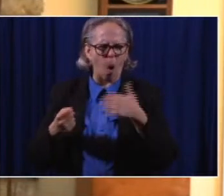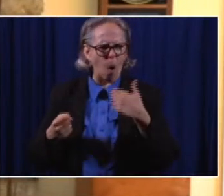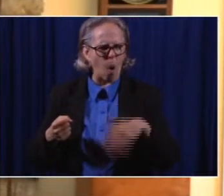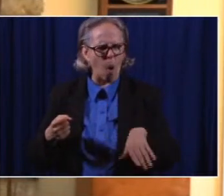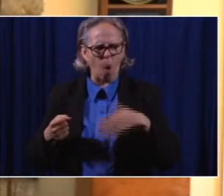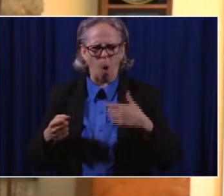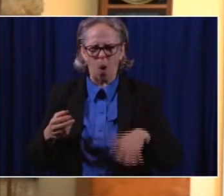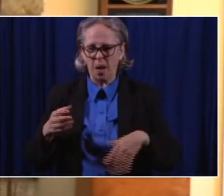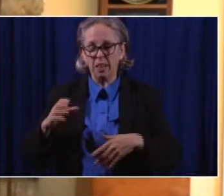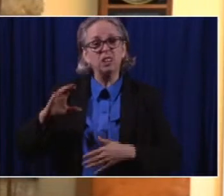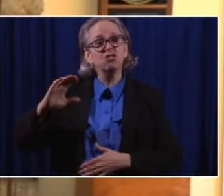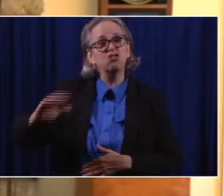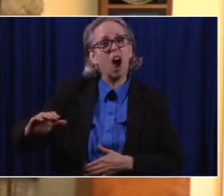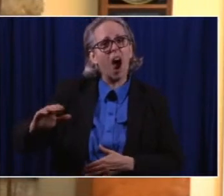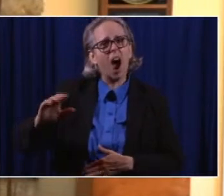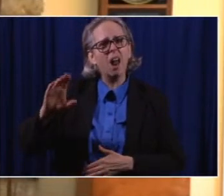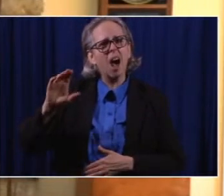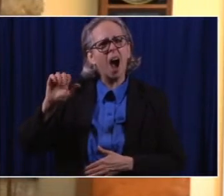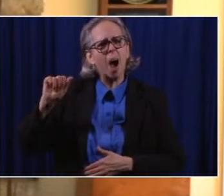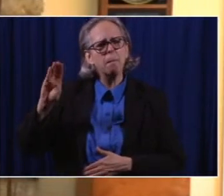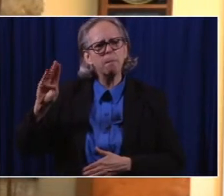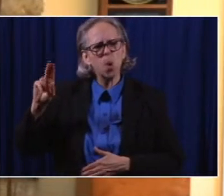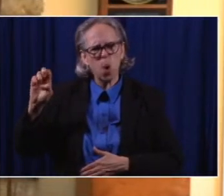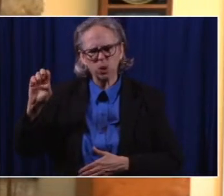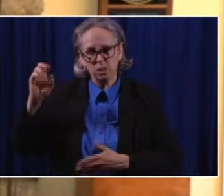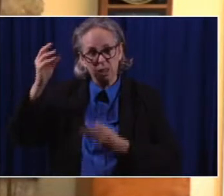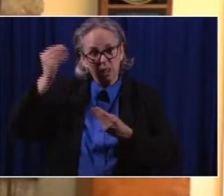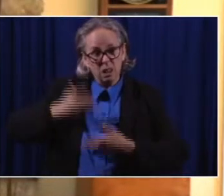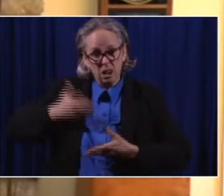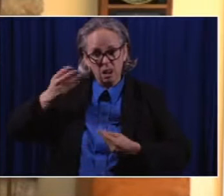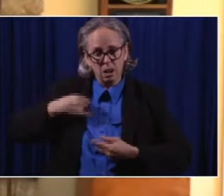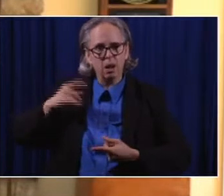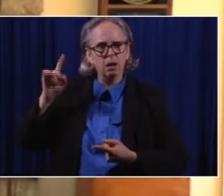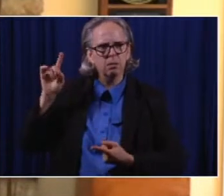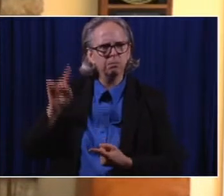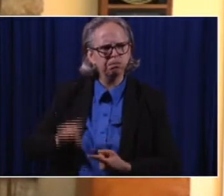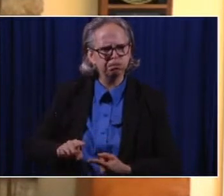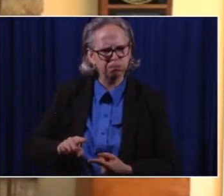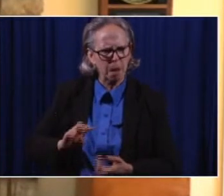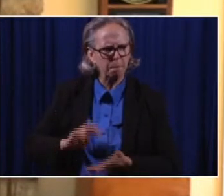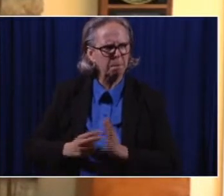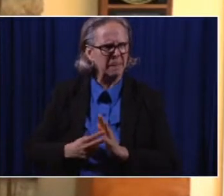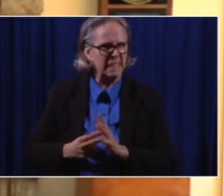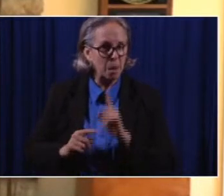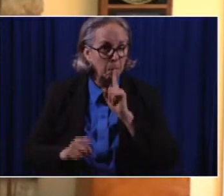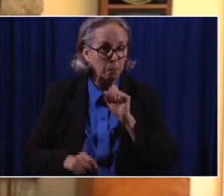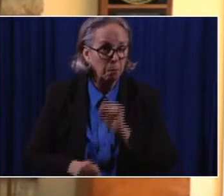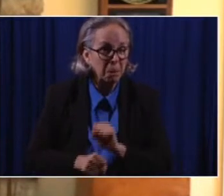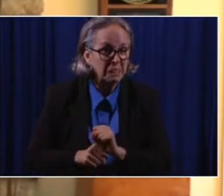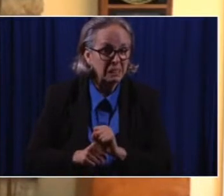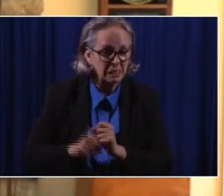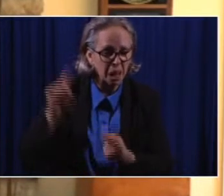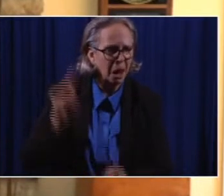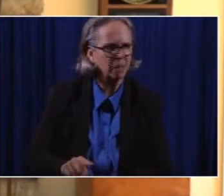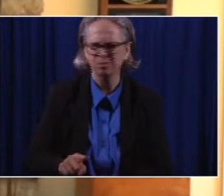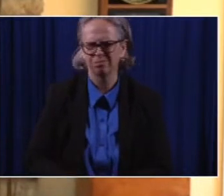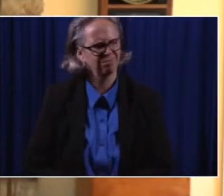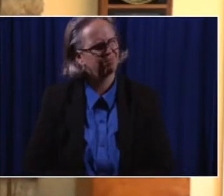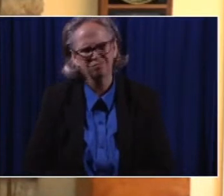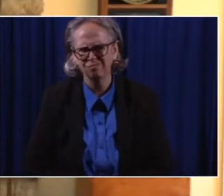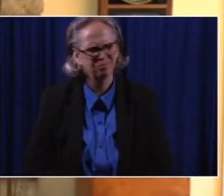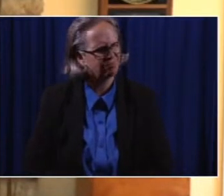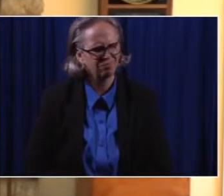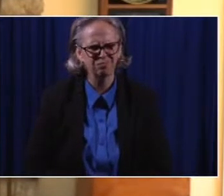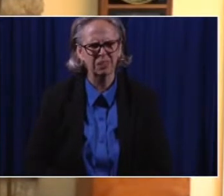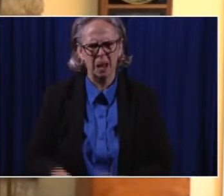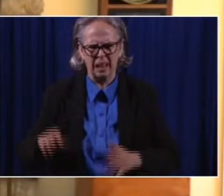don't think there was less child abuse. I think there just weren't teachers to look at these kids and make a determination there might be child abuse and report